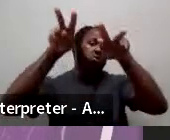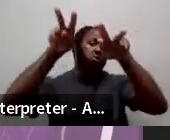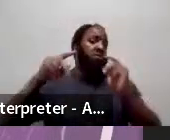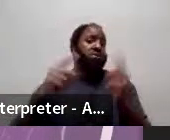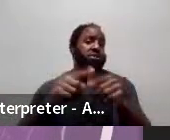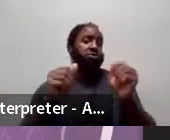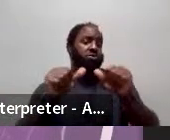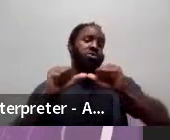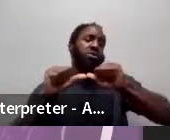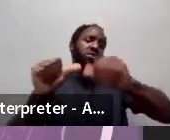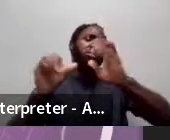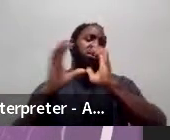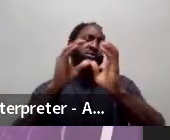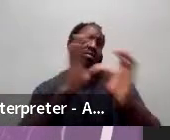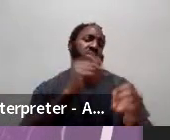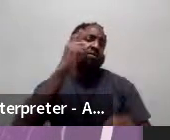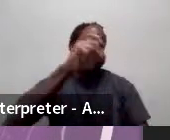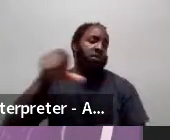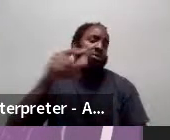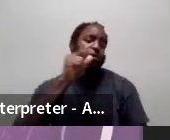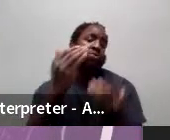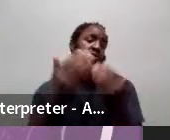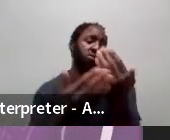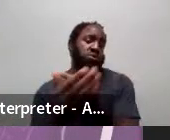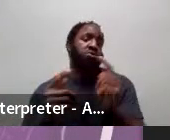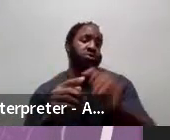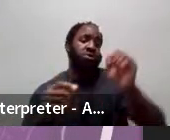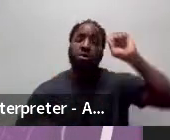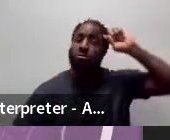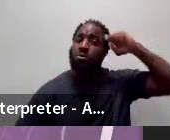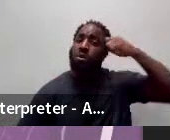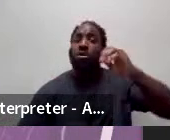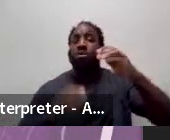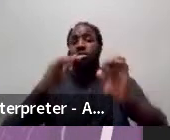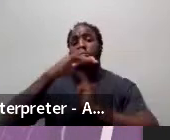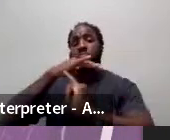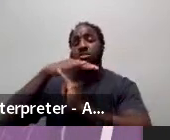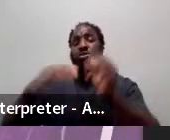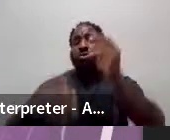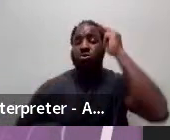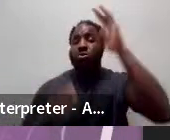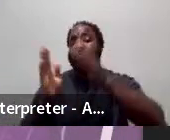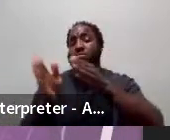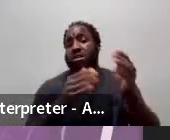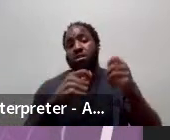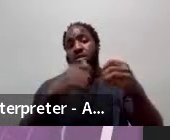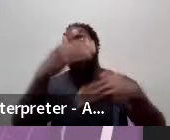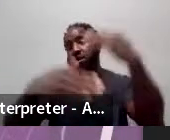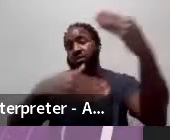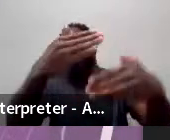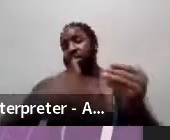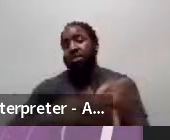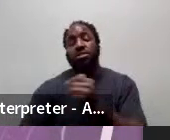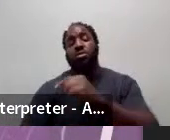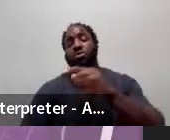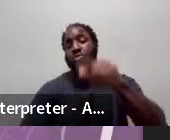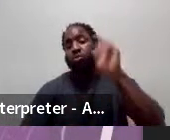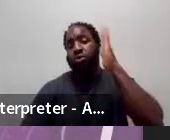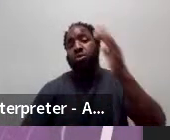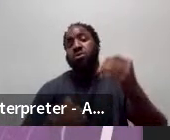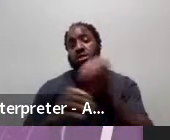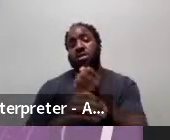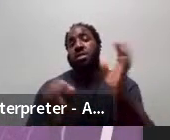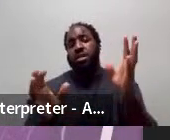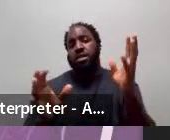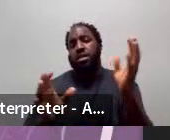for those who are new to the Bronx Metro North planning process, you will get a brief